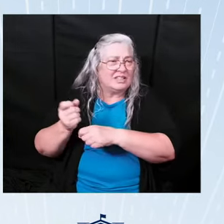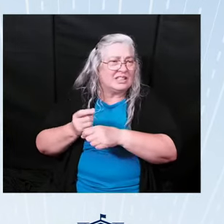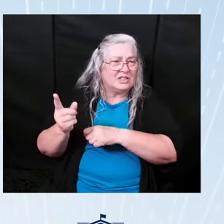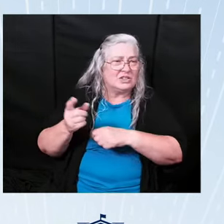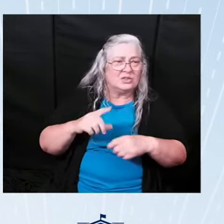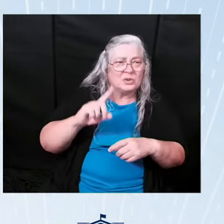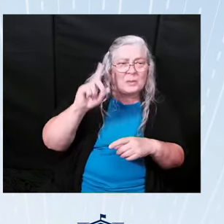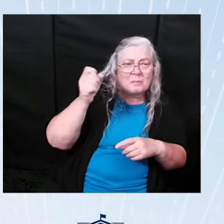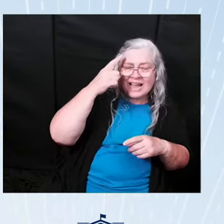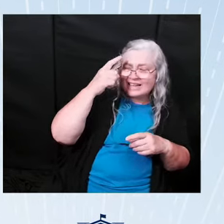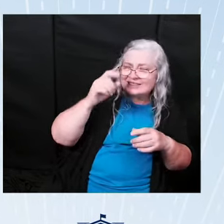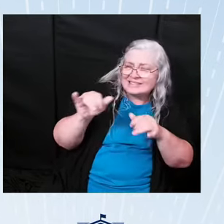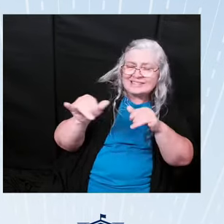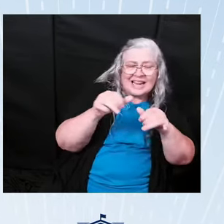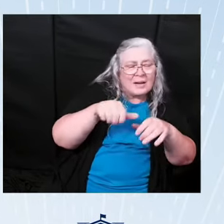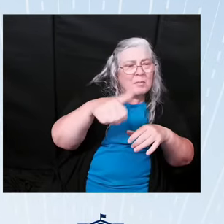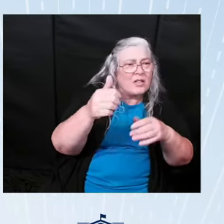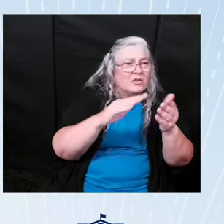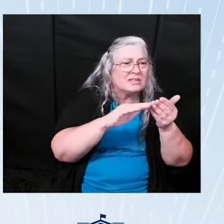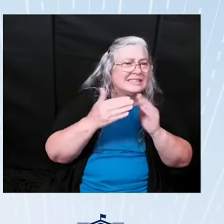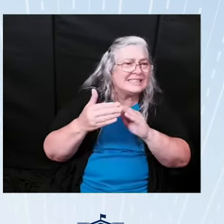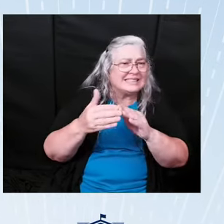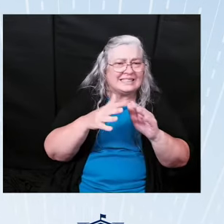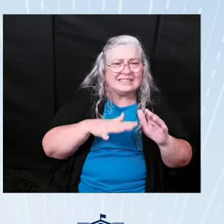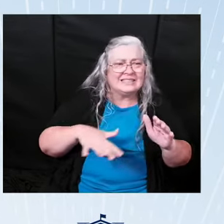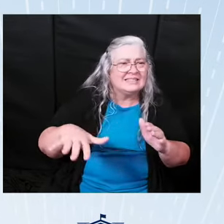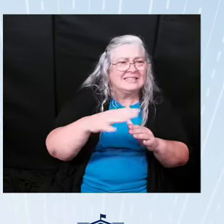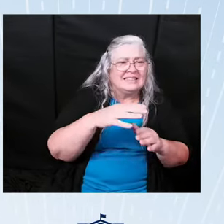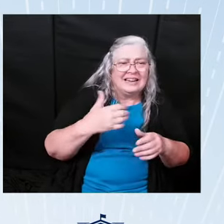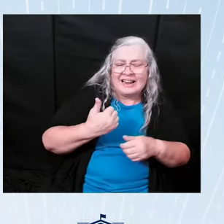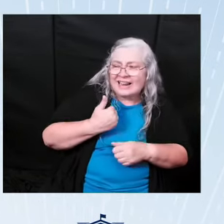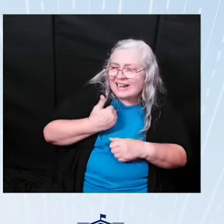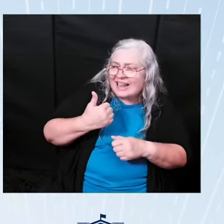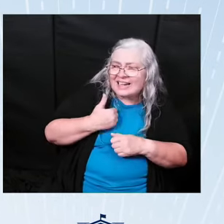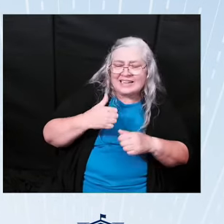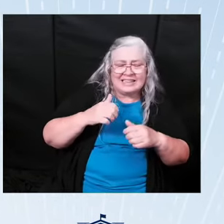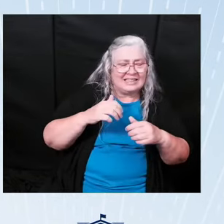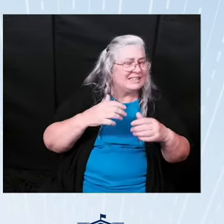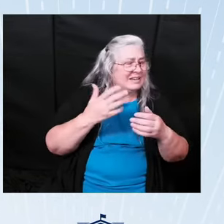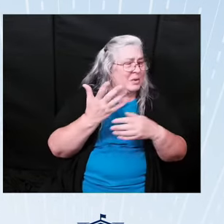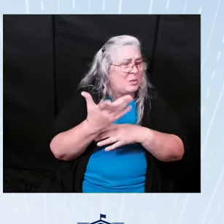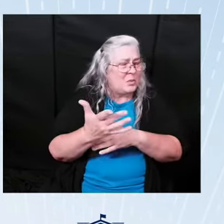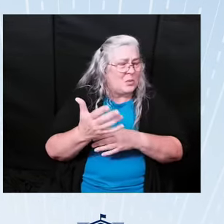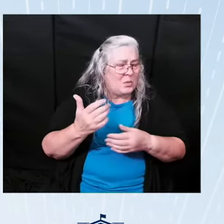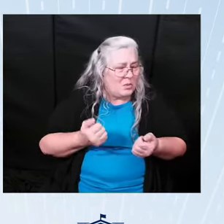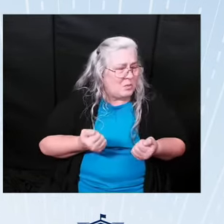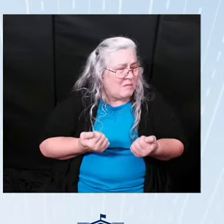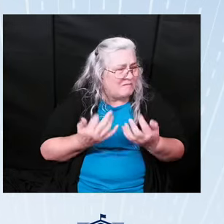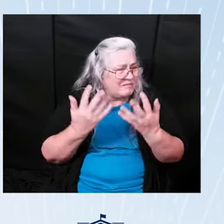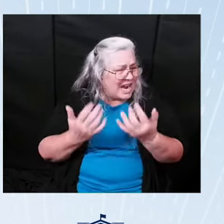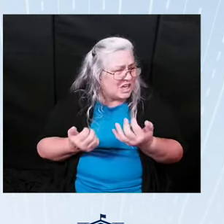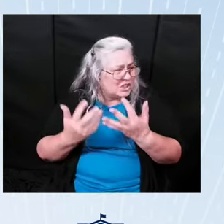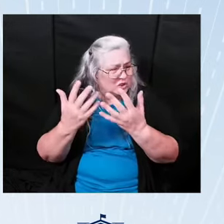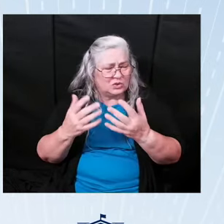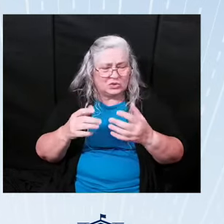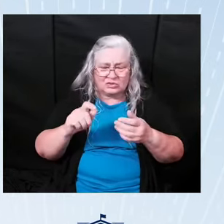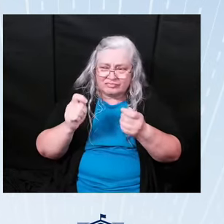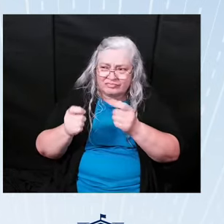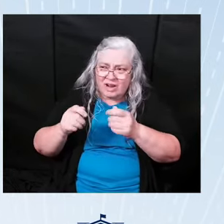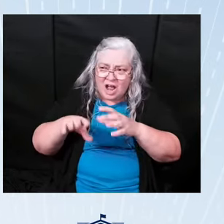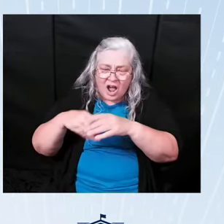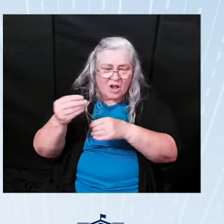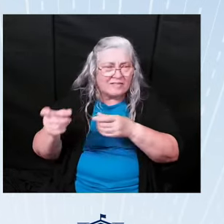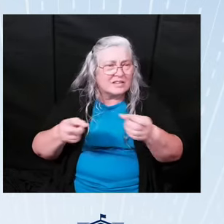climate crisis. I'm going to be frank with you all. We weren't prepared. We didn't have a plan around that kind of